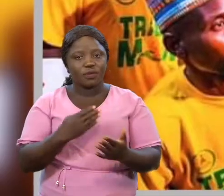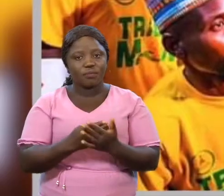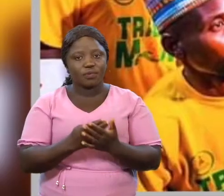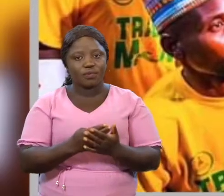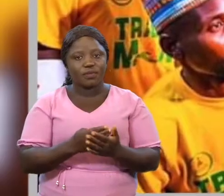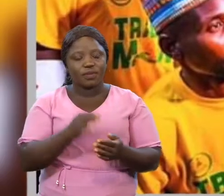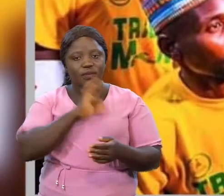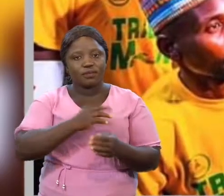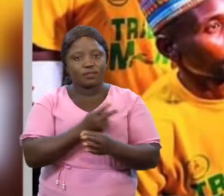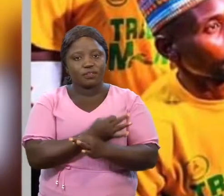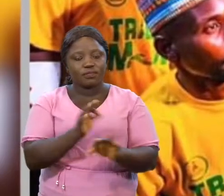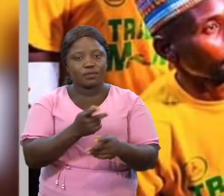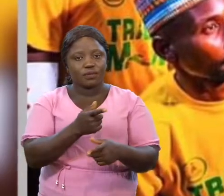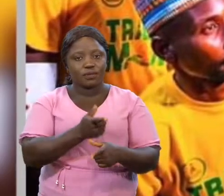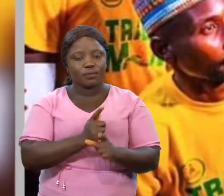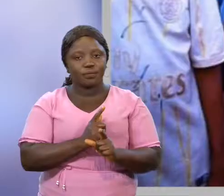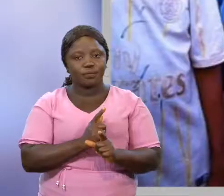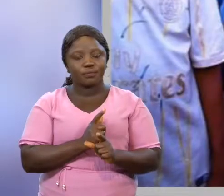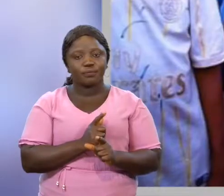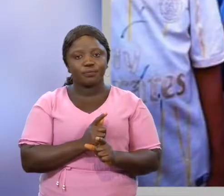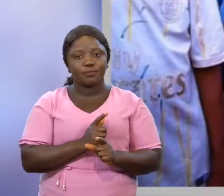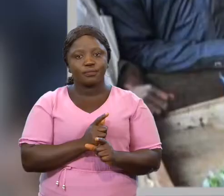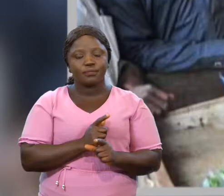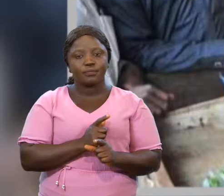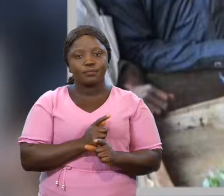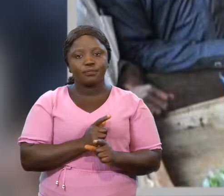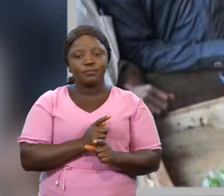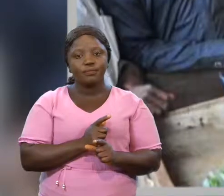money an interest-free loan.